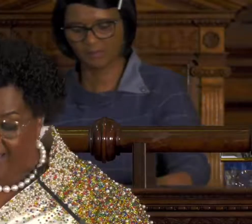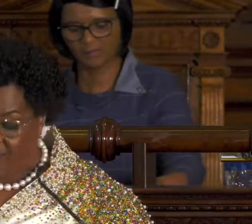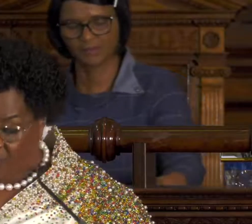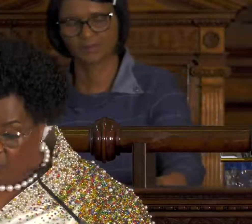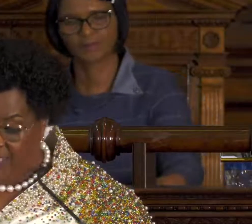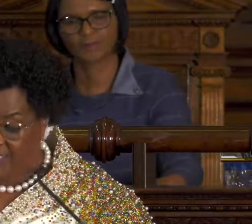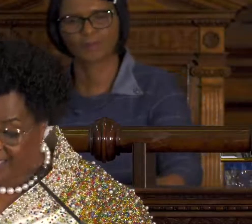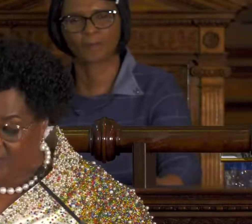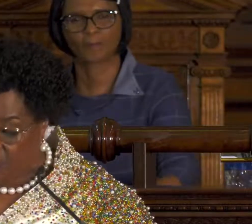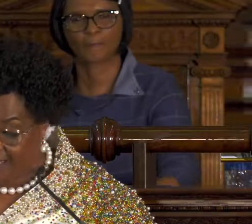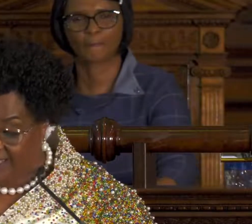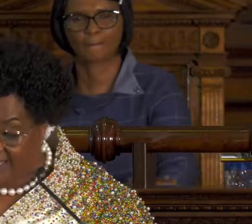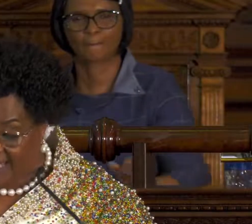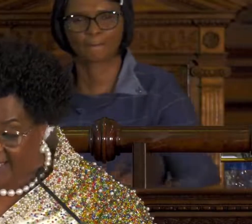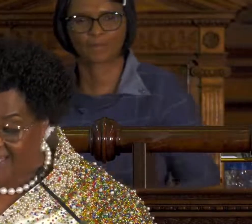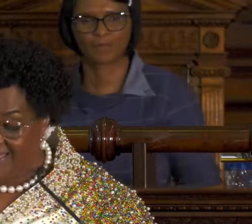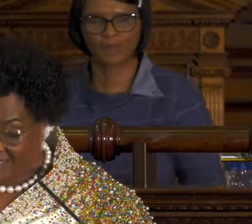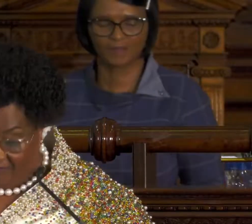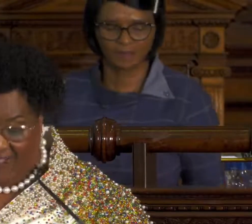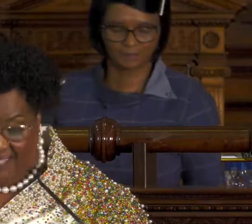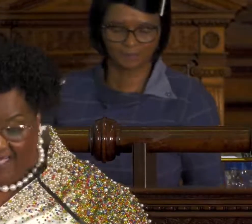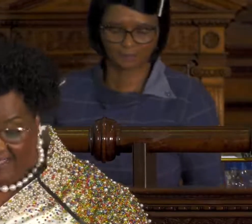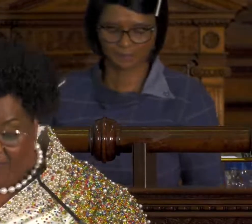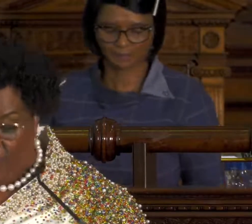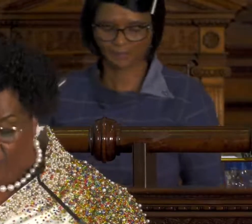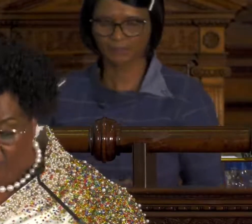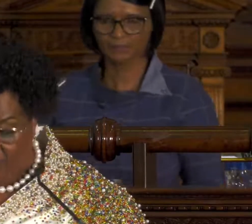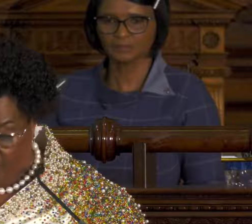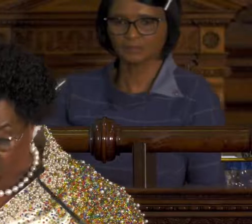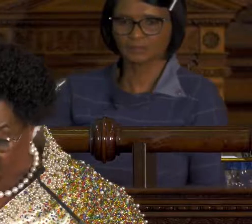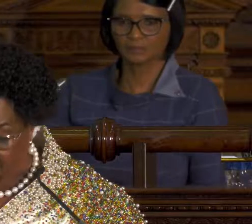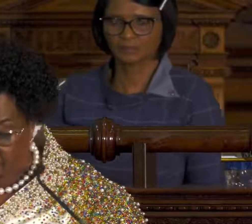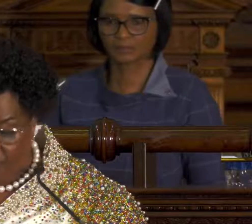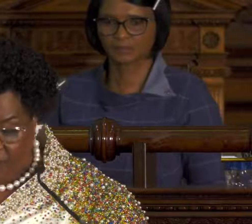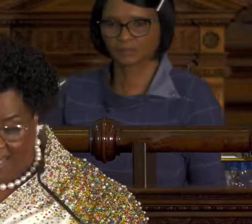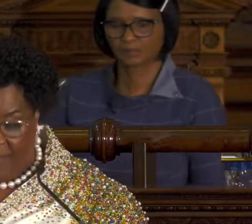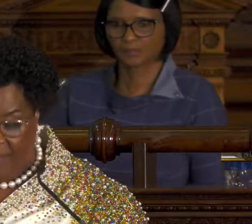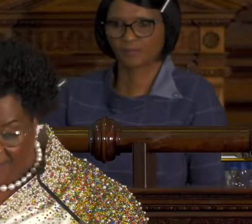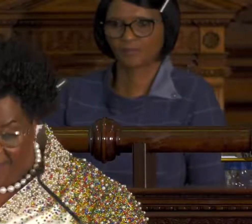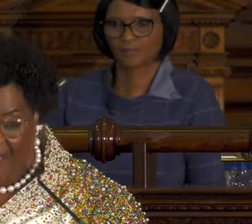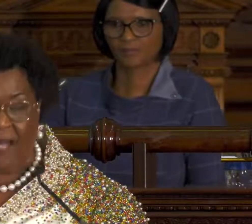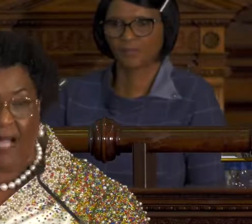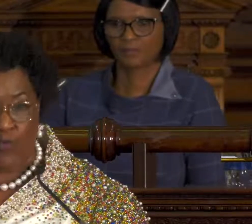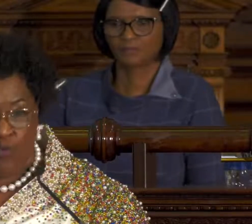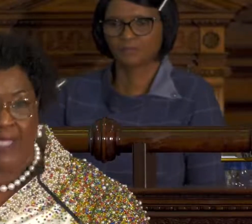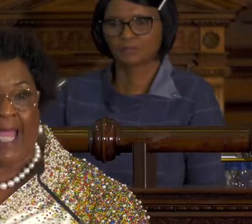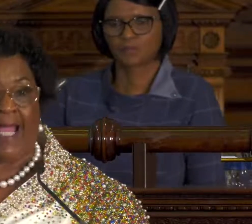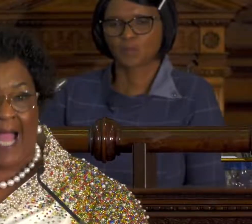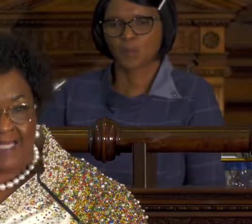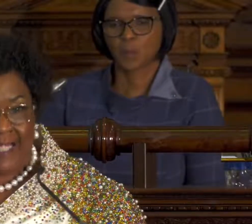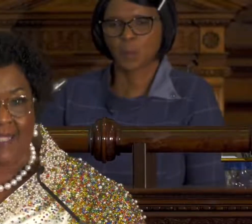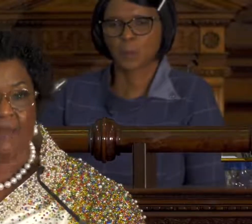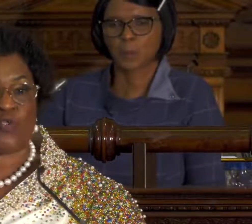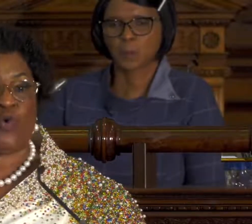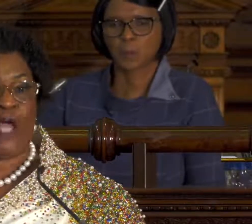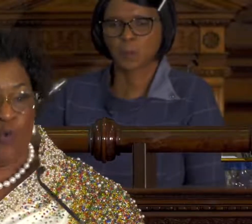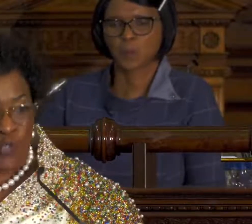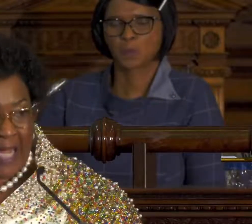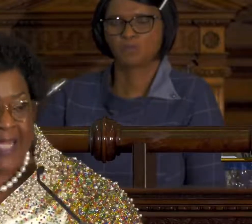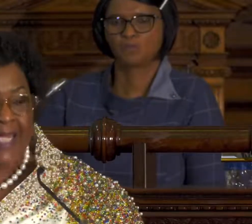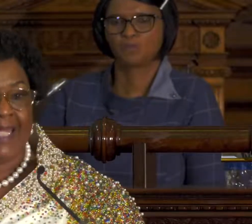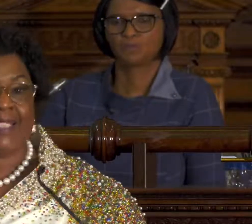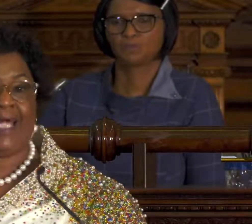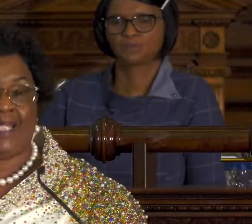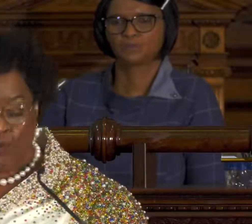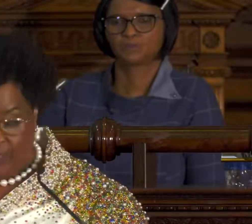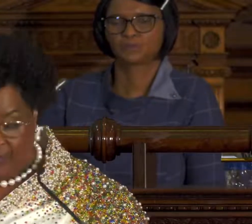metro by invoking section 1397. Ke a tseba go kaofela rona re baballa Mangaung re rata ke metro ya